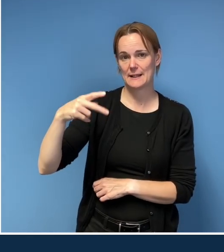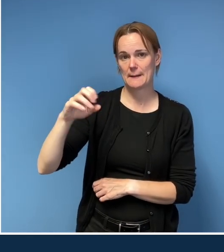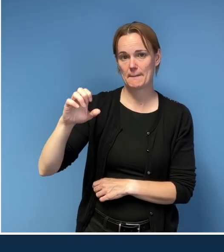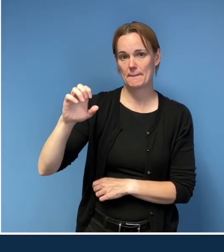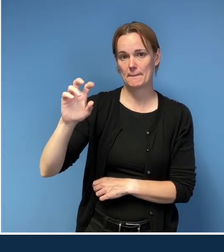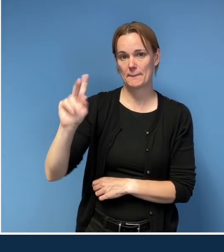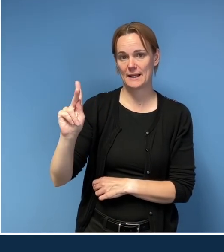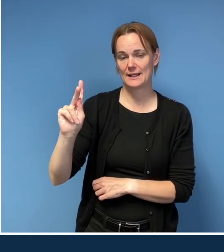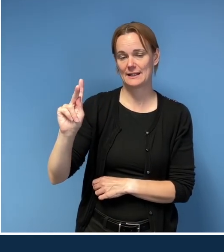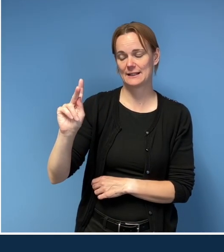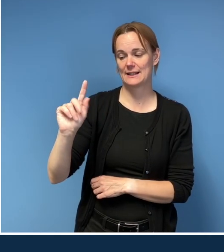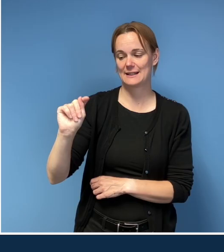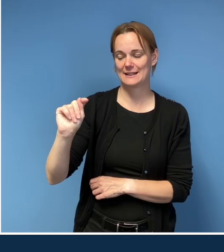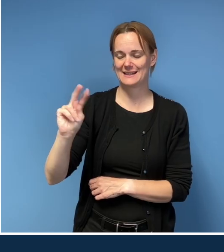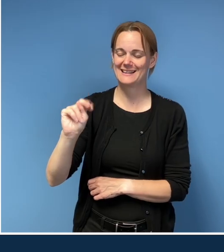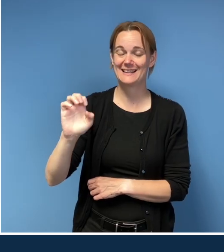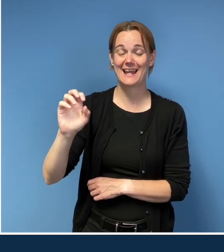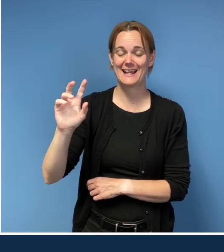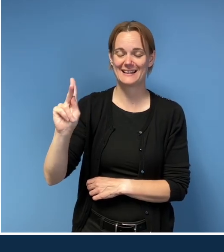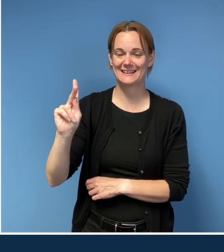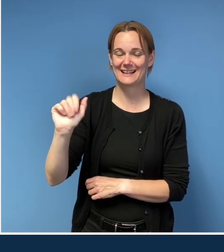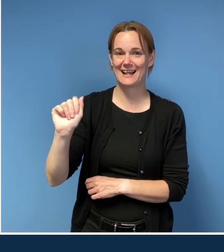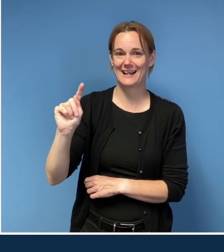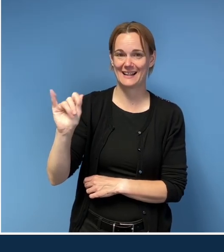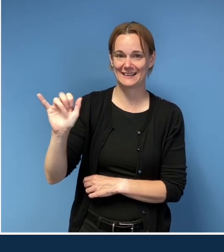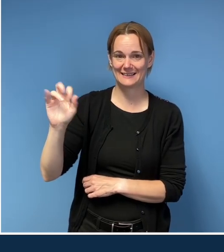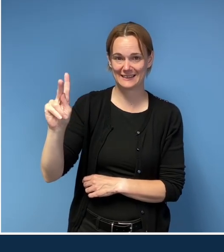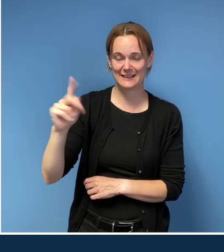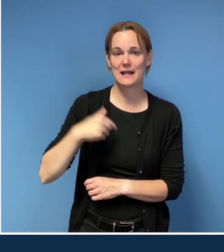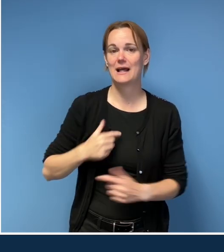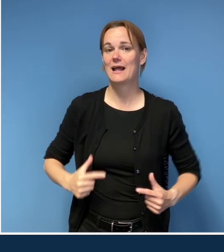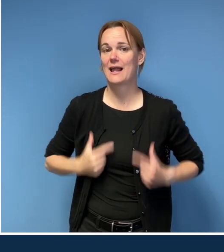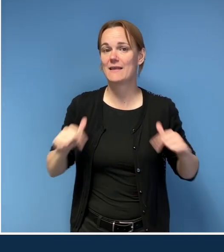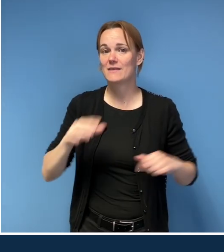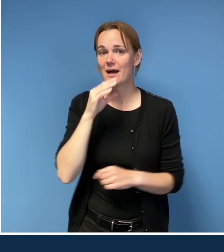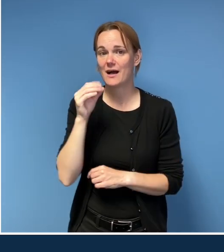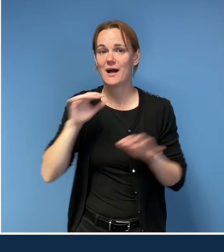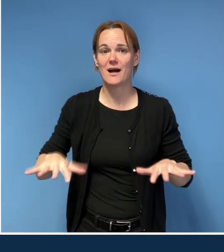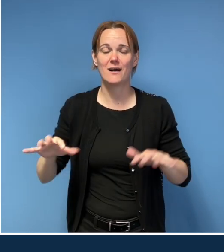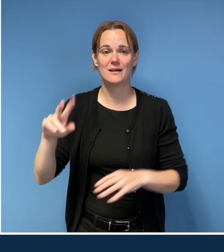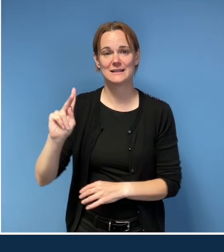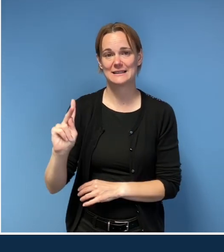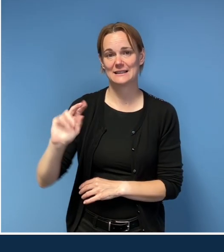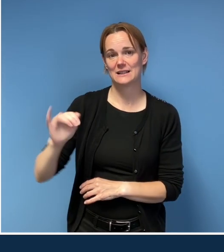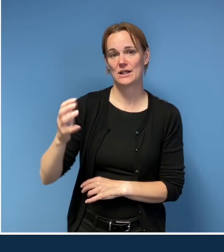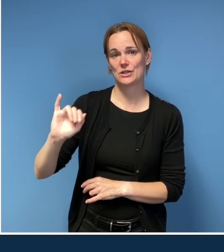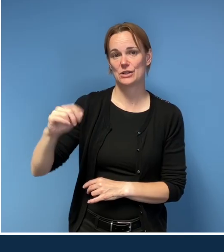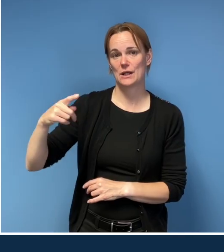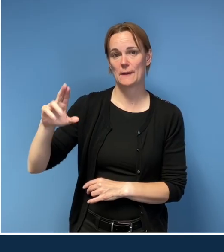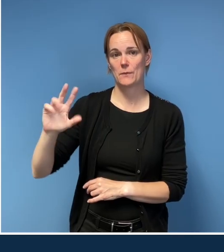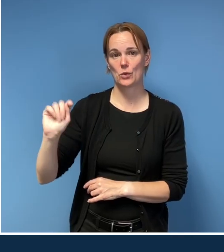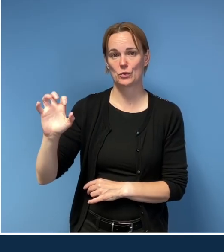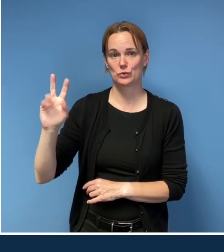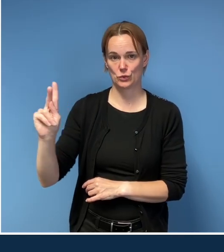provinces that we refer to as Mi'kmaq. And my ancestors have walked here and thrived in these lands for